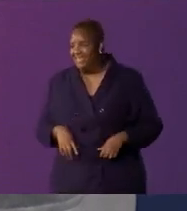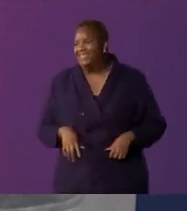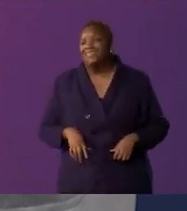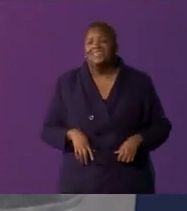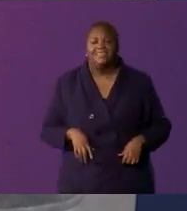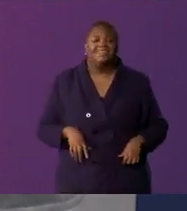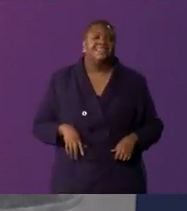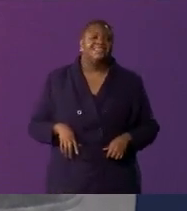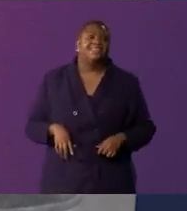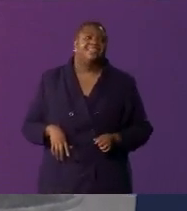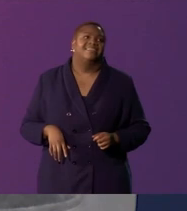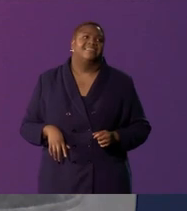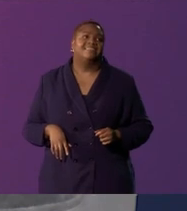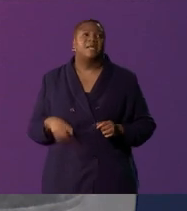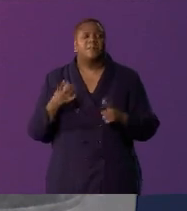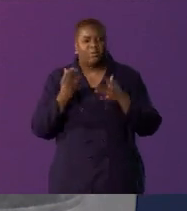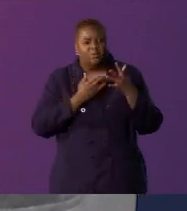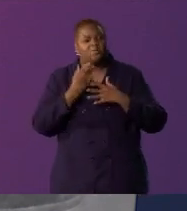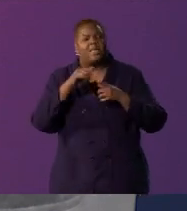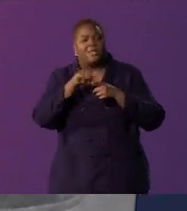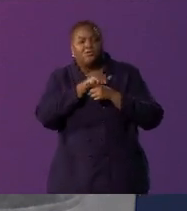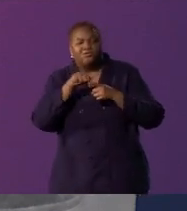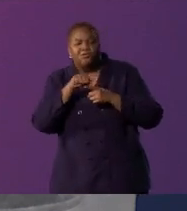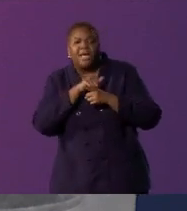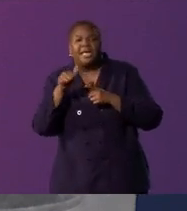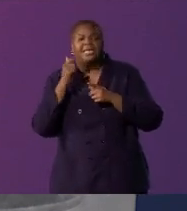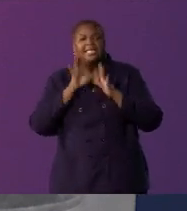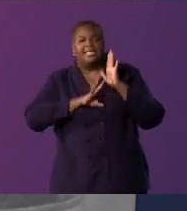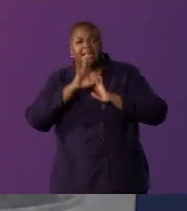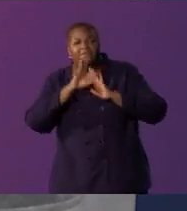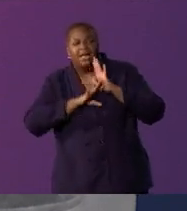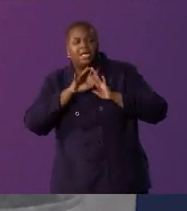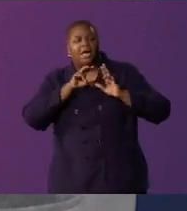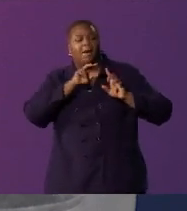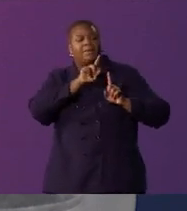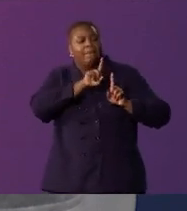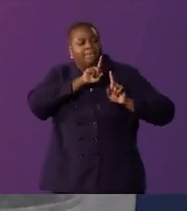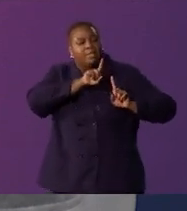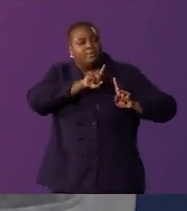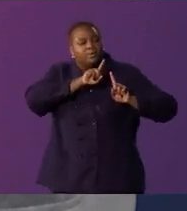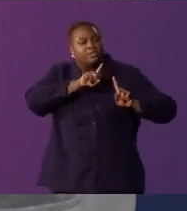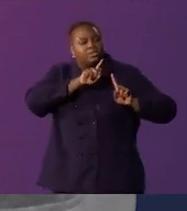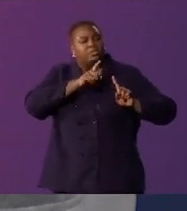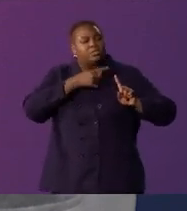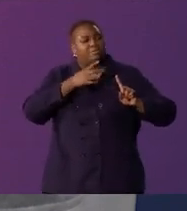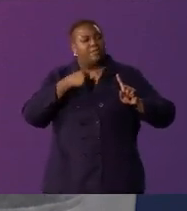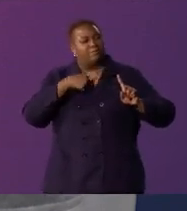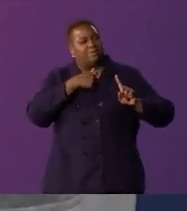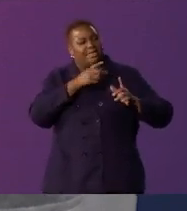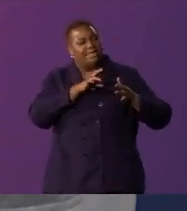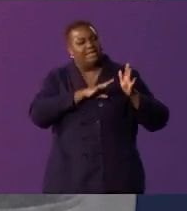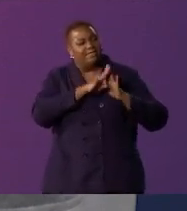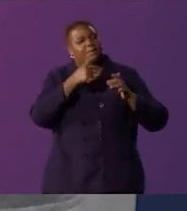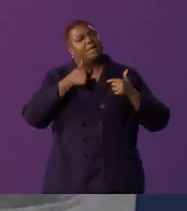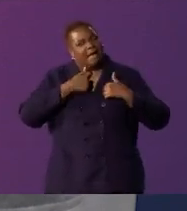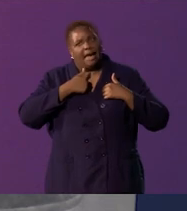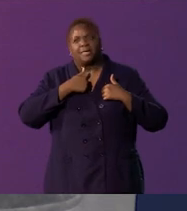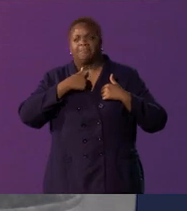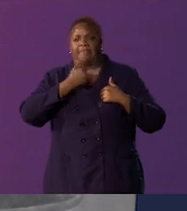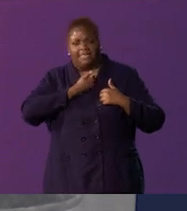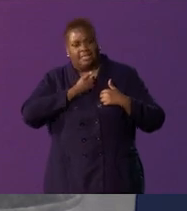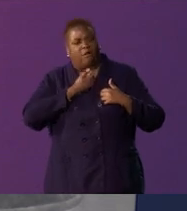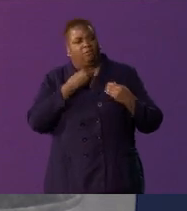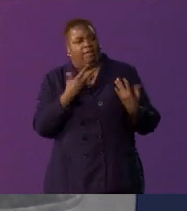through that training and development and mentorship that we provided them, that I provided them personally myself. So